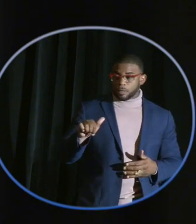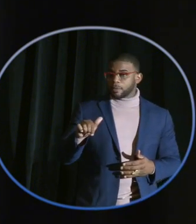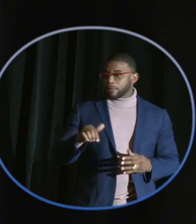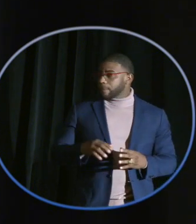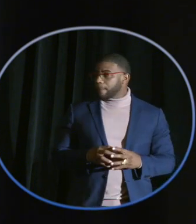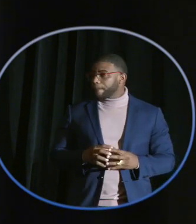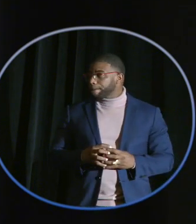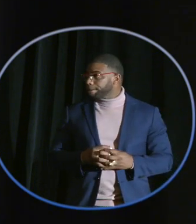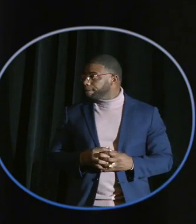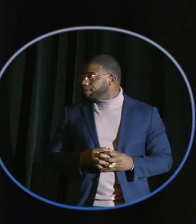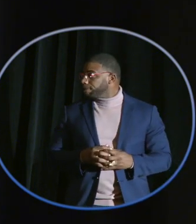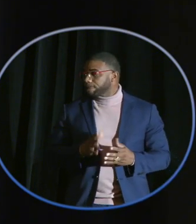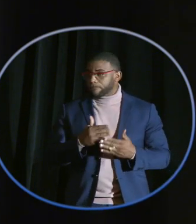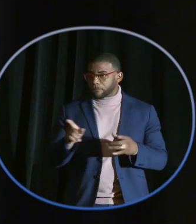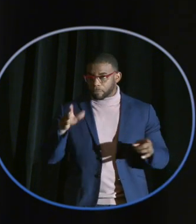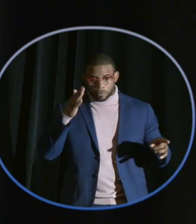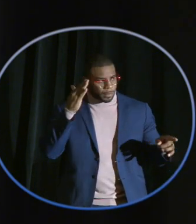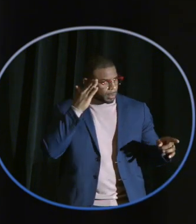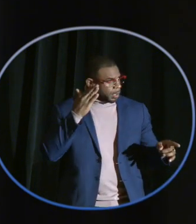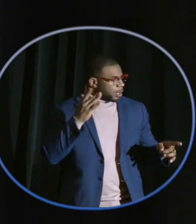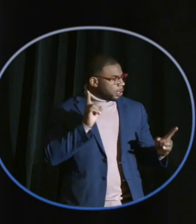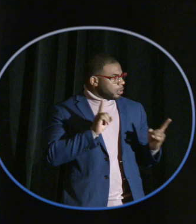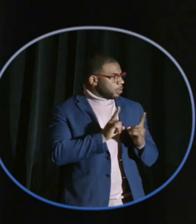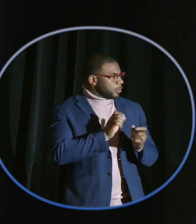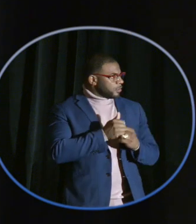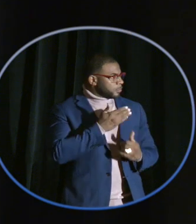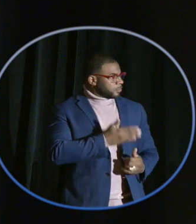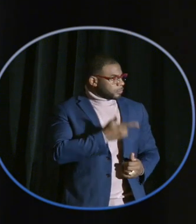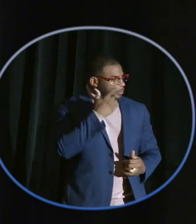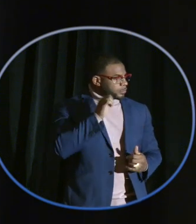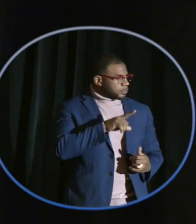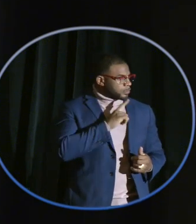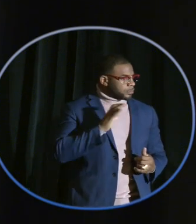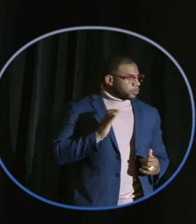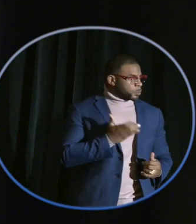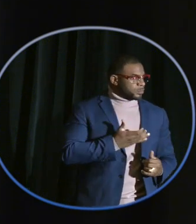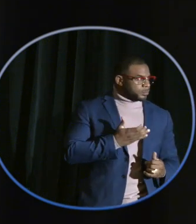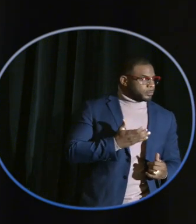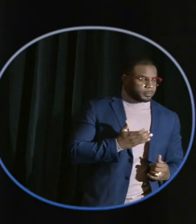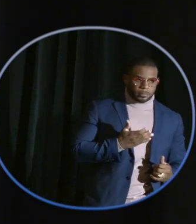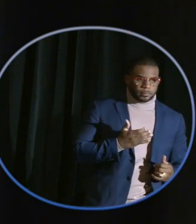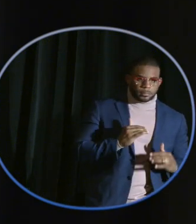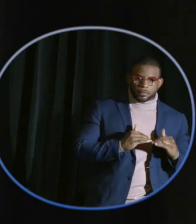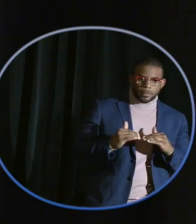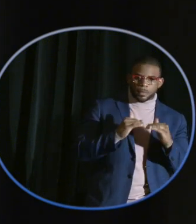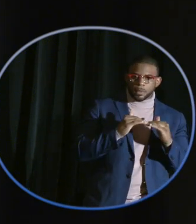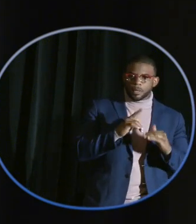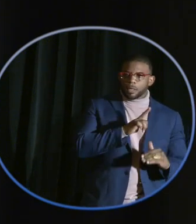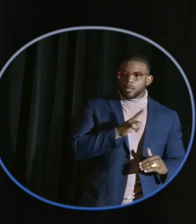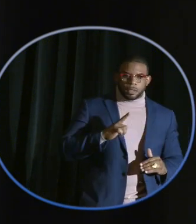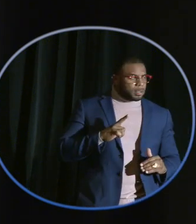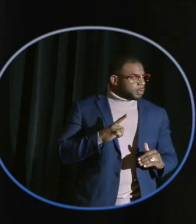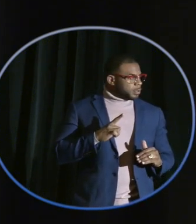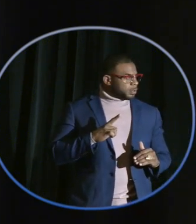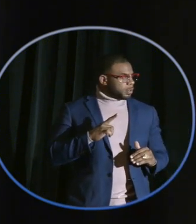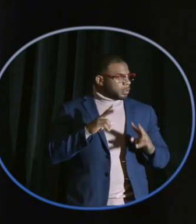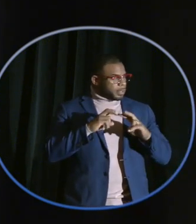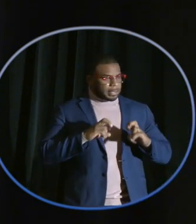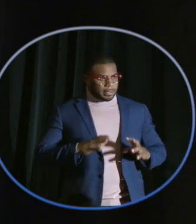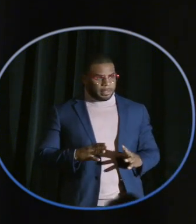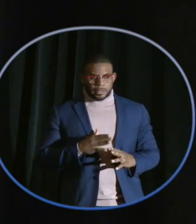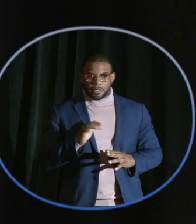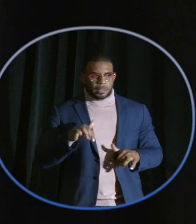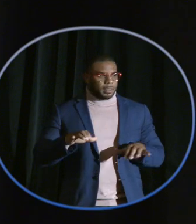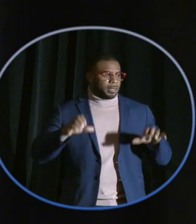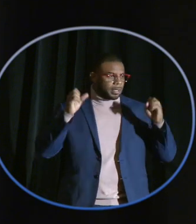Tyler Schnella. Some of you have already had the chance to work with him because he is our equity legislative analyst